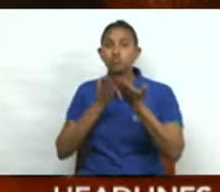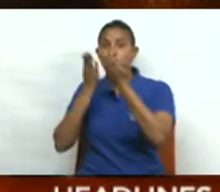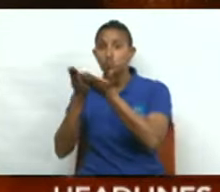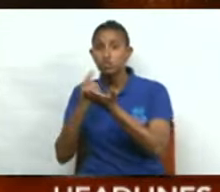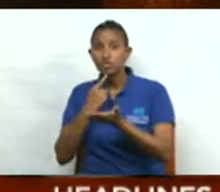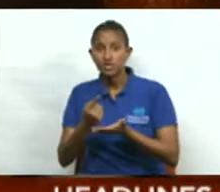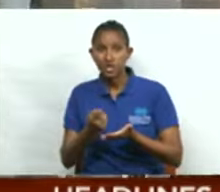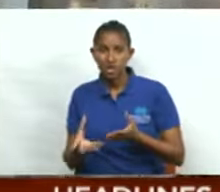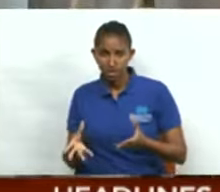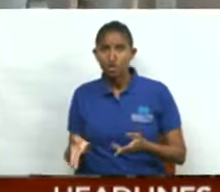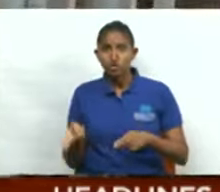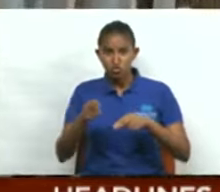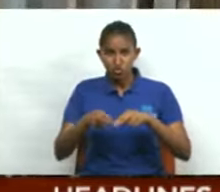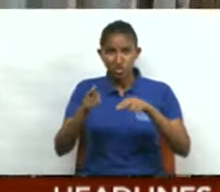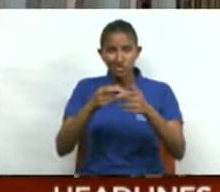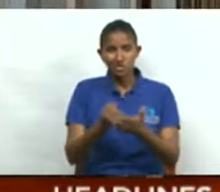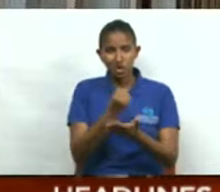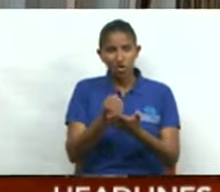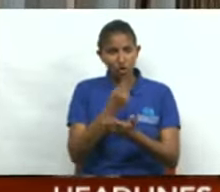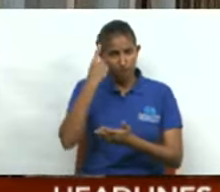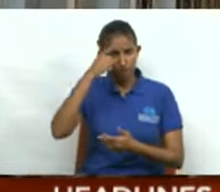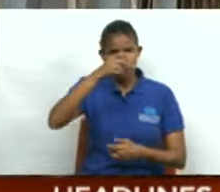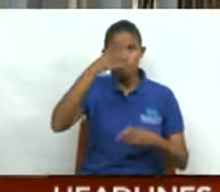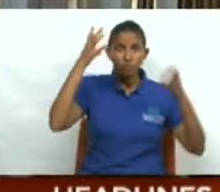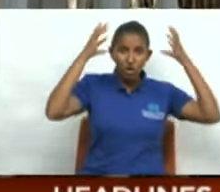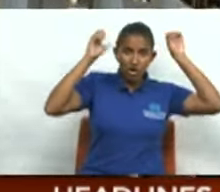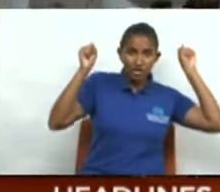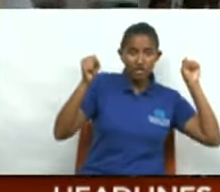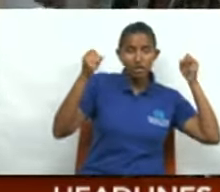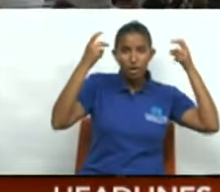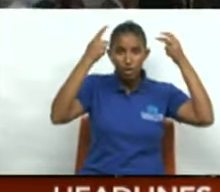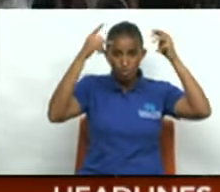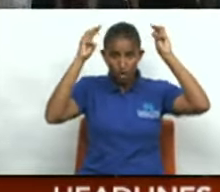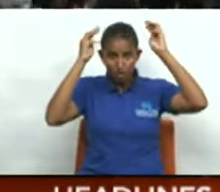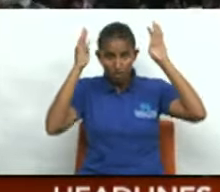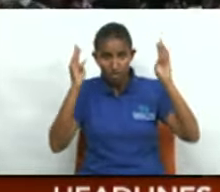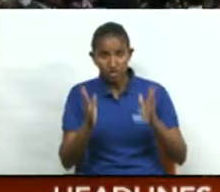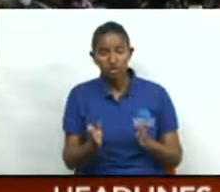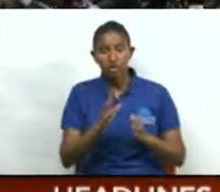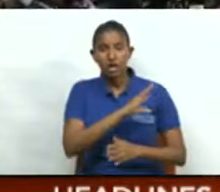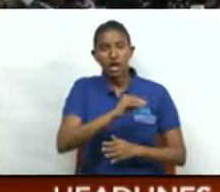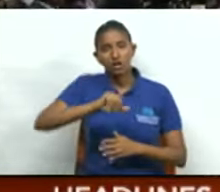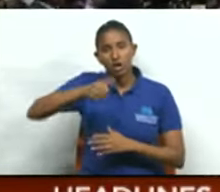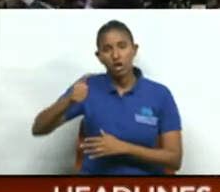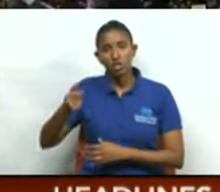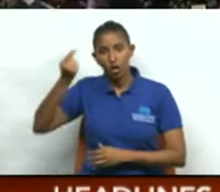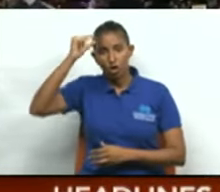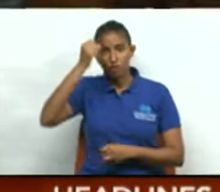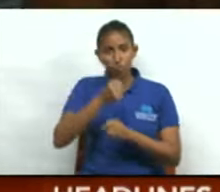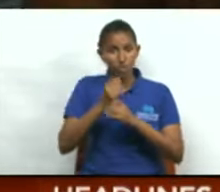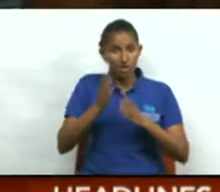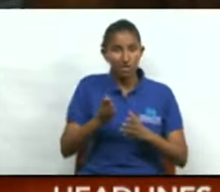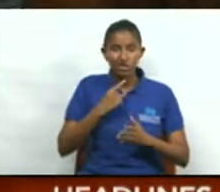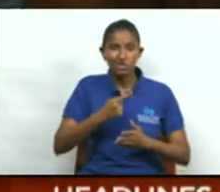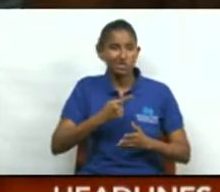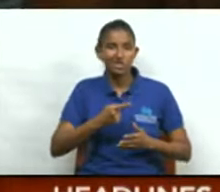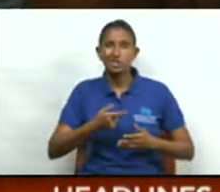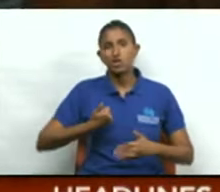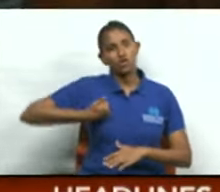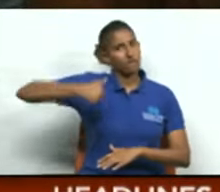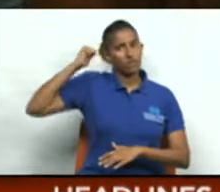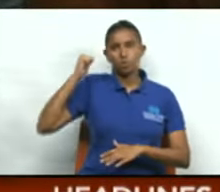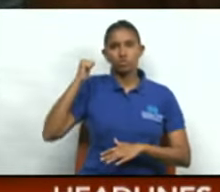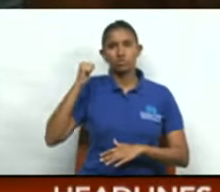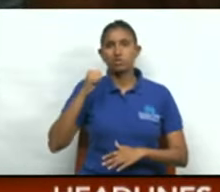the President, Prime Minister, opposition leader, as well as other senior state officials has been shelved pending a review. The